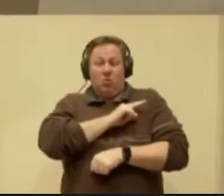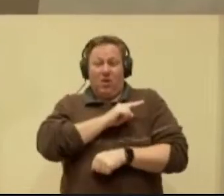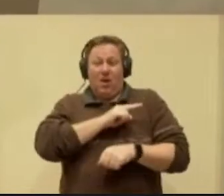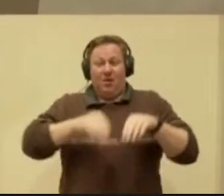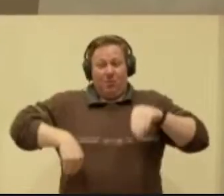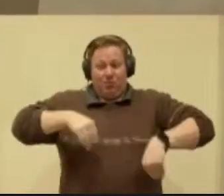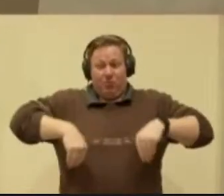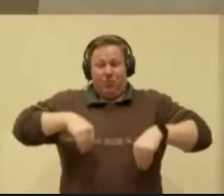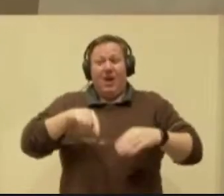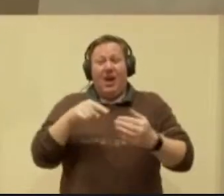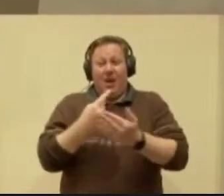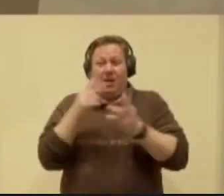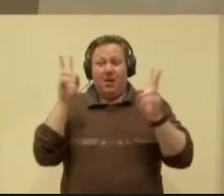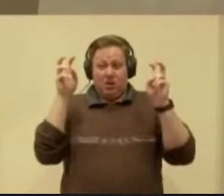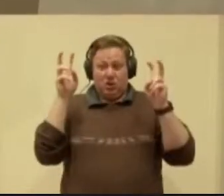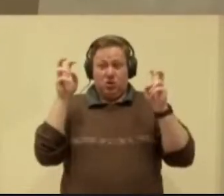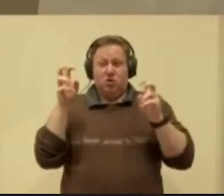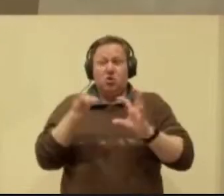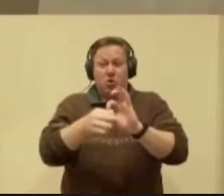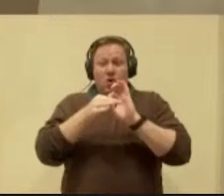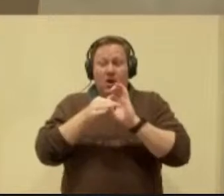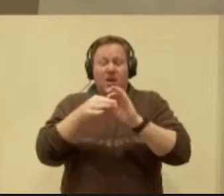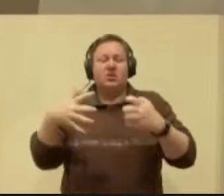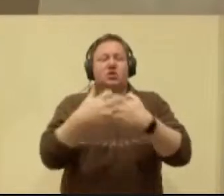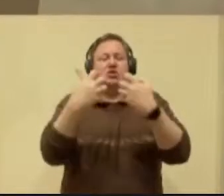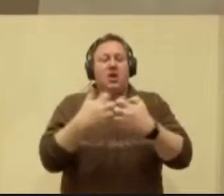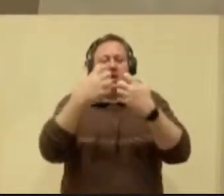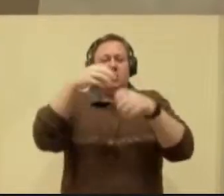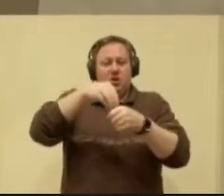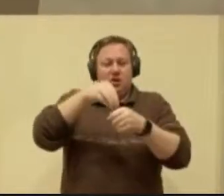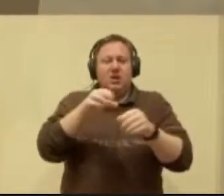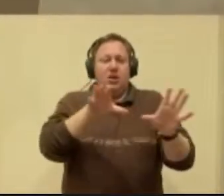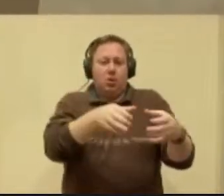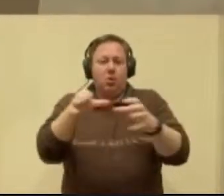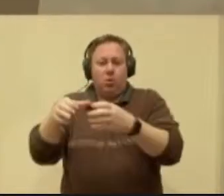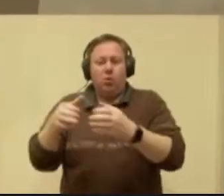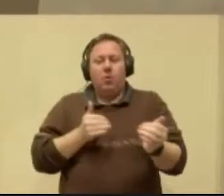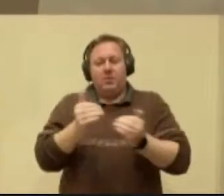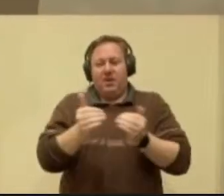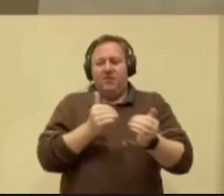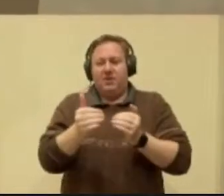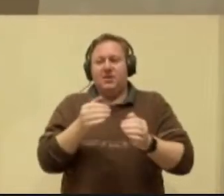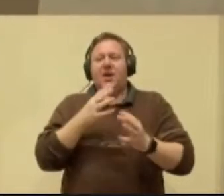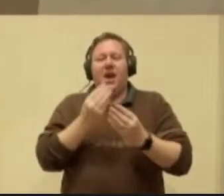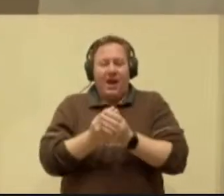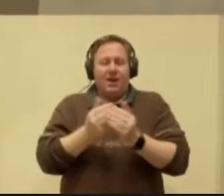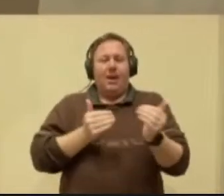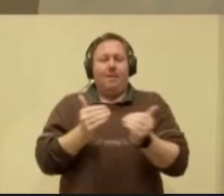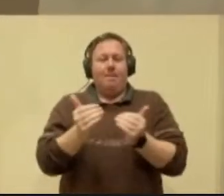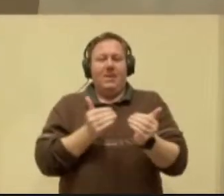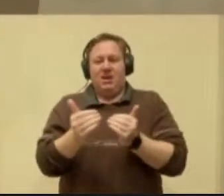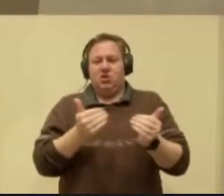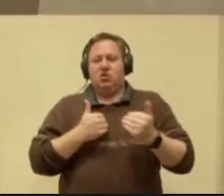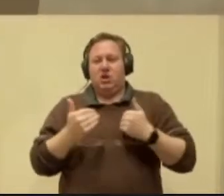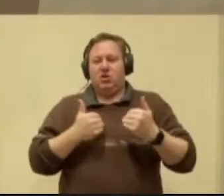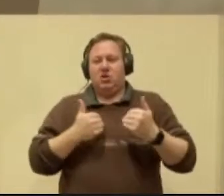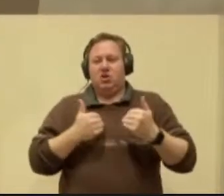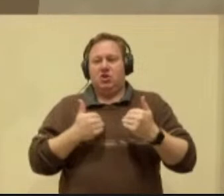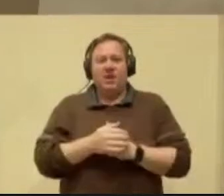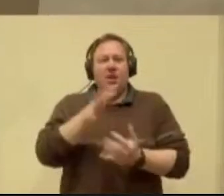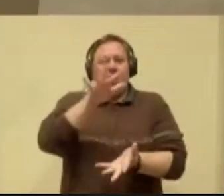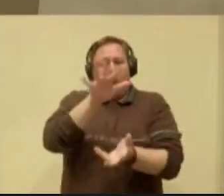issues that are relating to um challenges in the institutions are governance and administration in conclusion